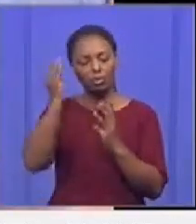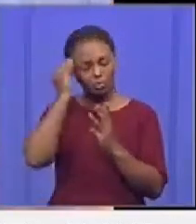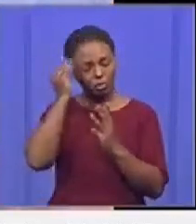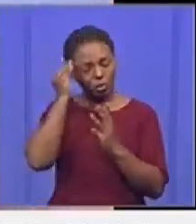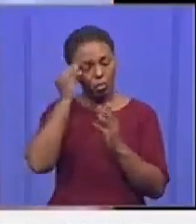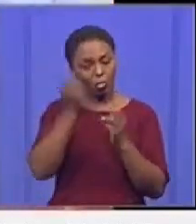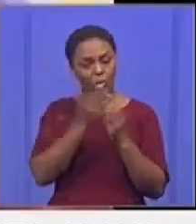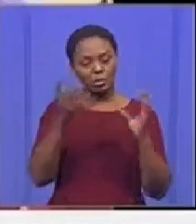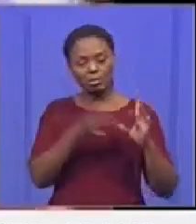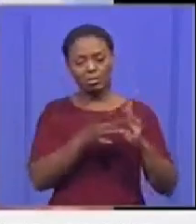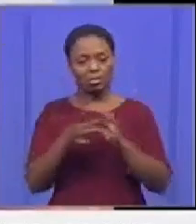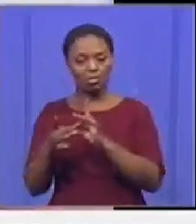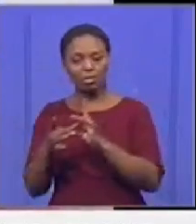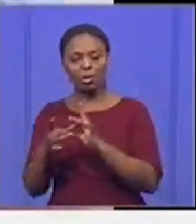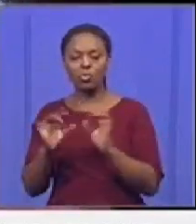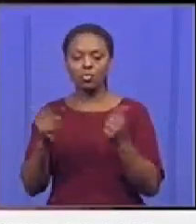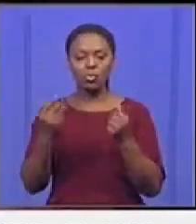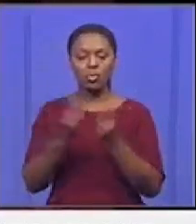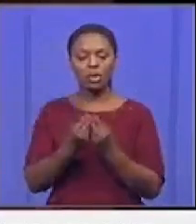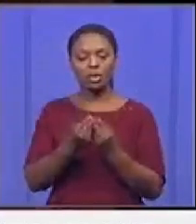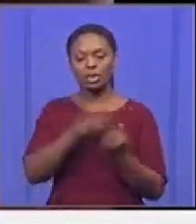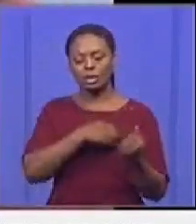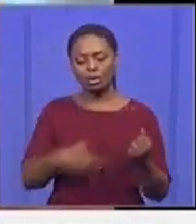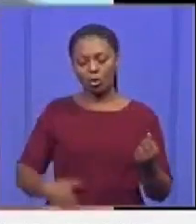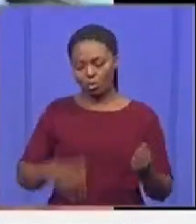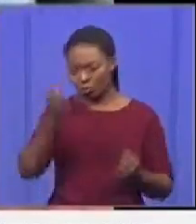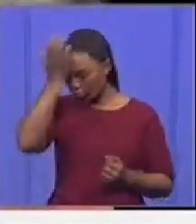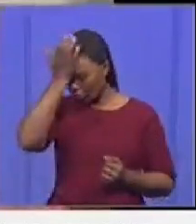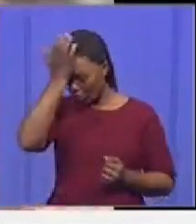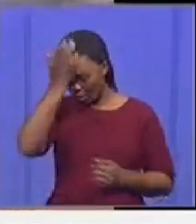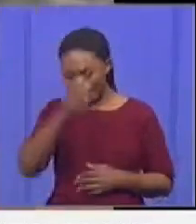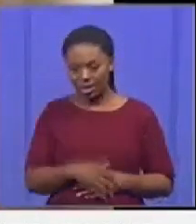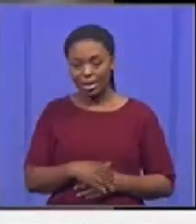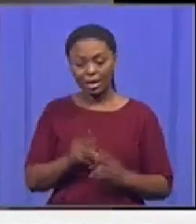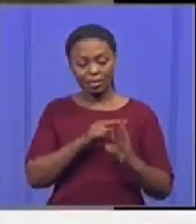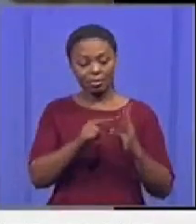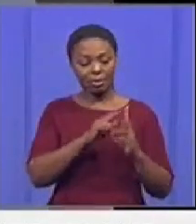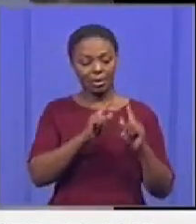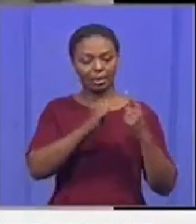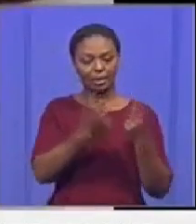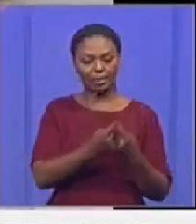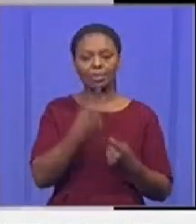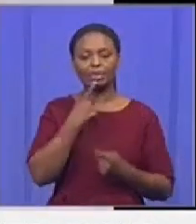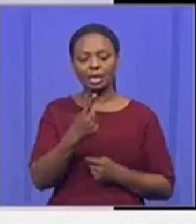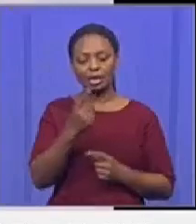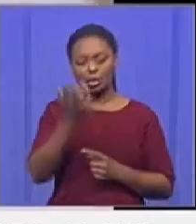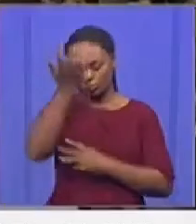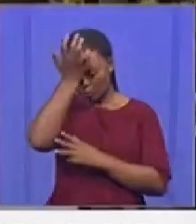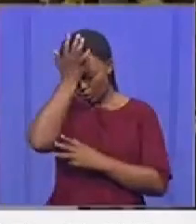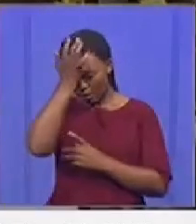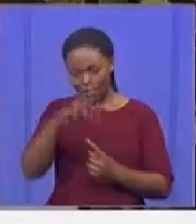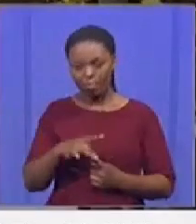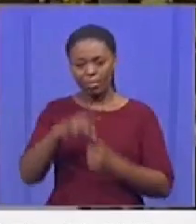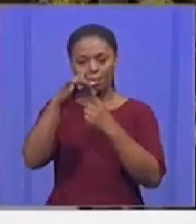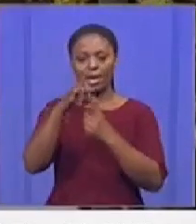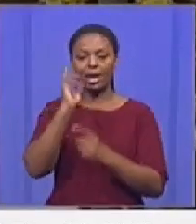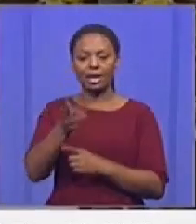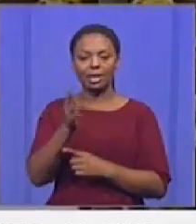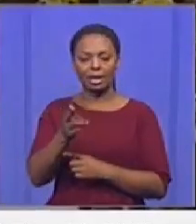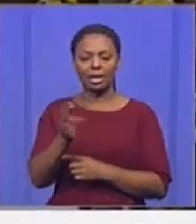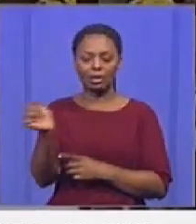thata le mopresidente wa Maloba Jacob Zuma. Premier League e ne e le mo letsholong la gore Zuma a tlhophiwe gape go nna mopresidente